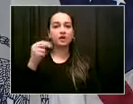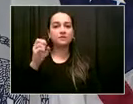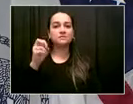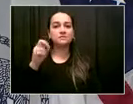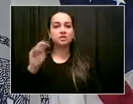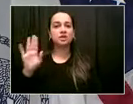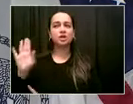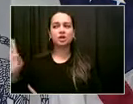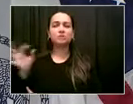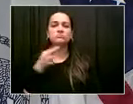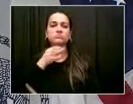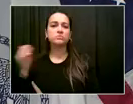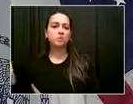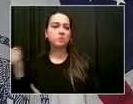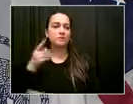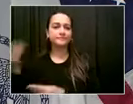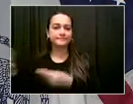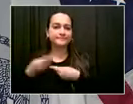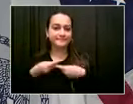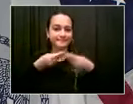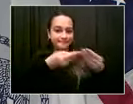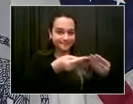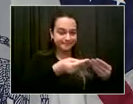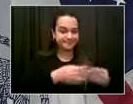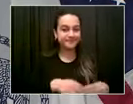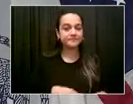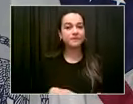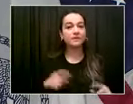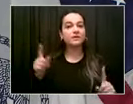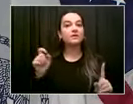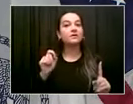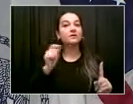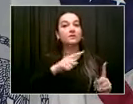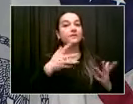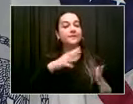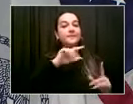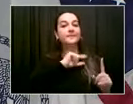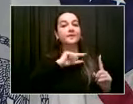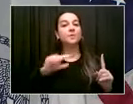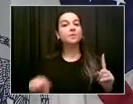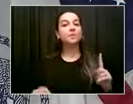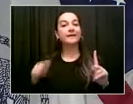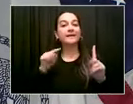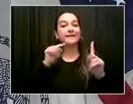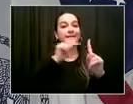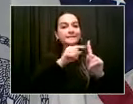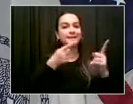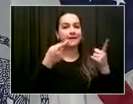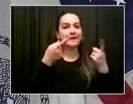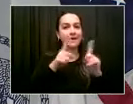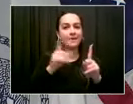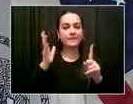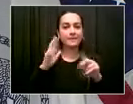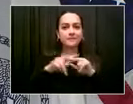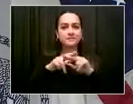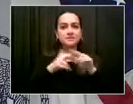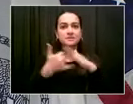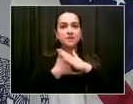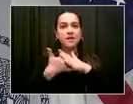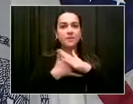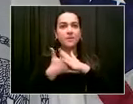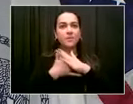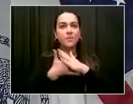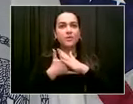morning onto the tracks at a subway stop, and that we're seeing